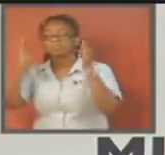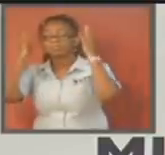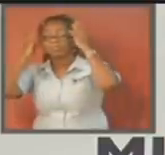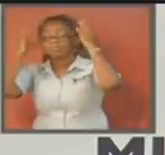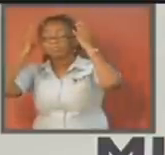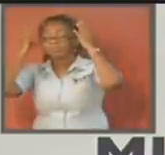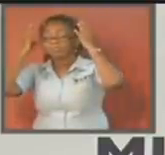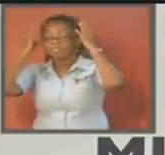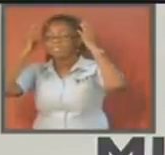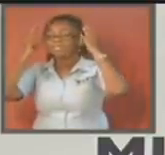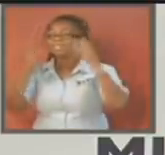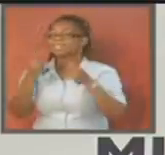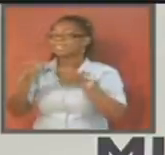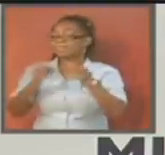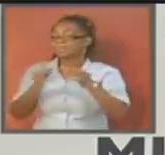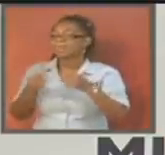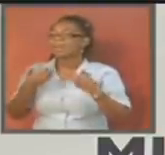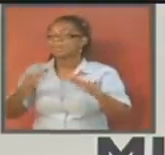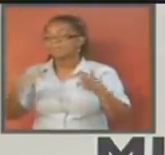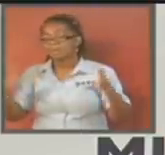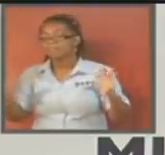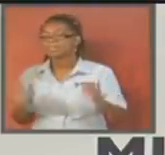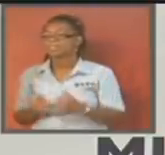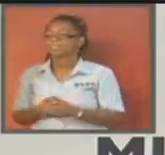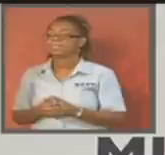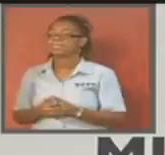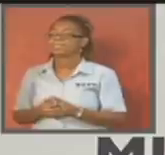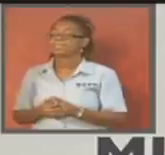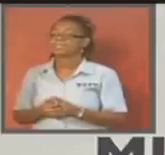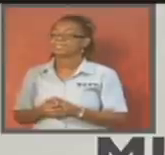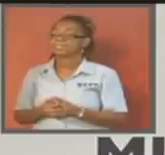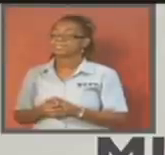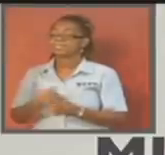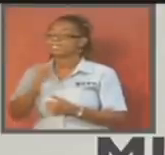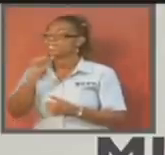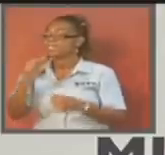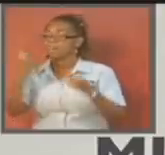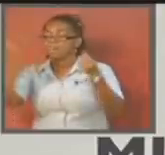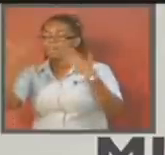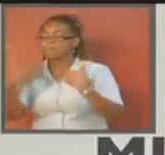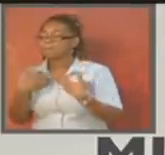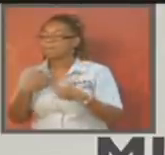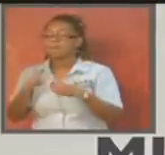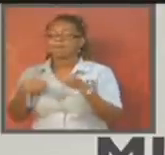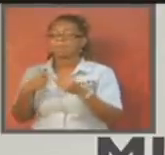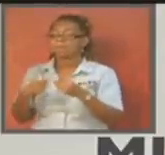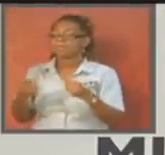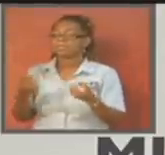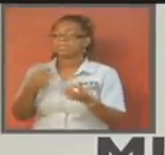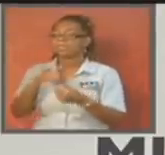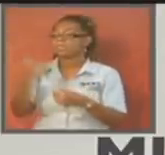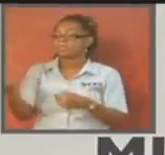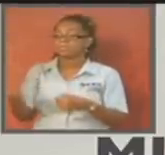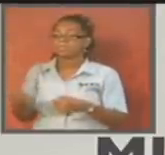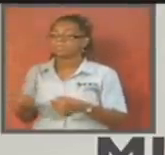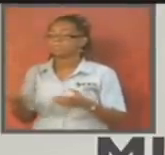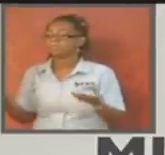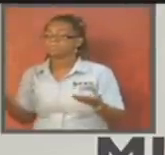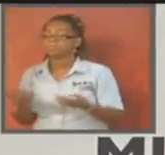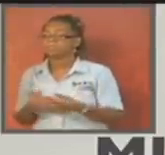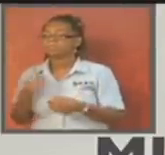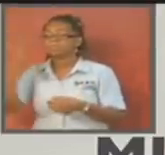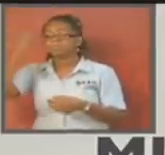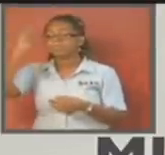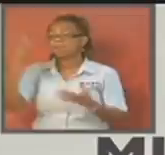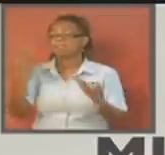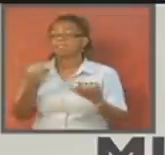to do some further detail into the trends. He hasn't alerted me to any sort of untoward change, aside from what we have